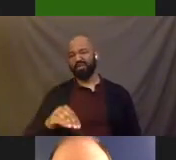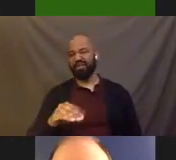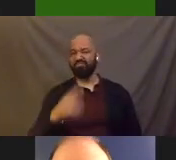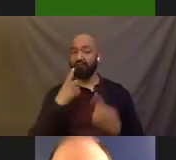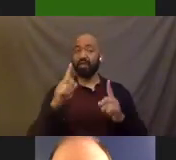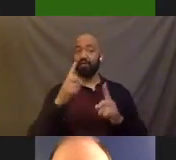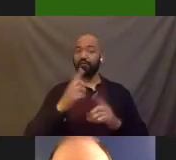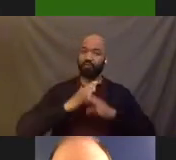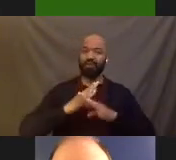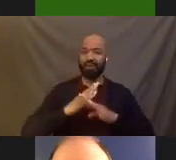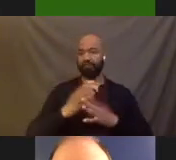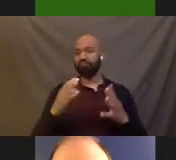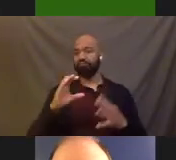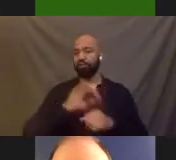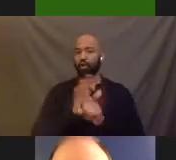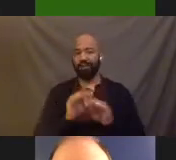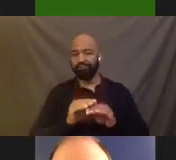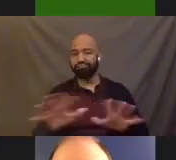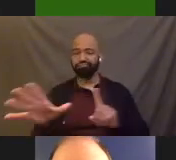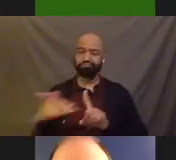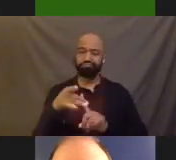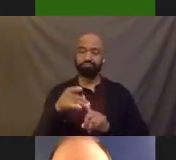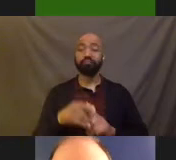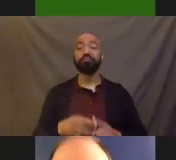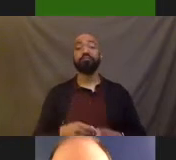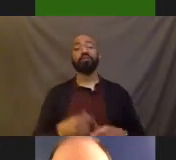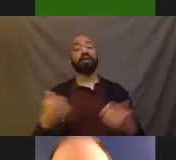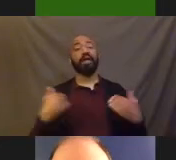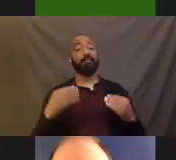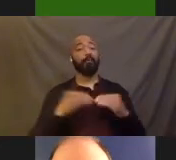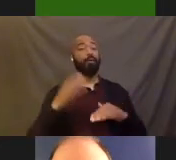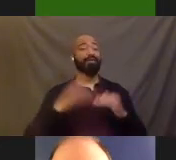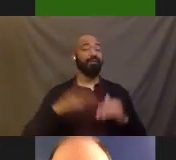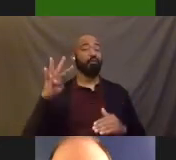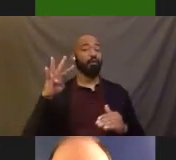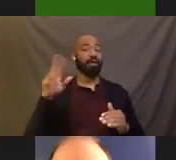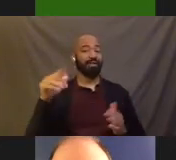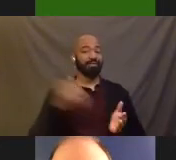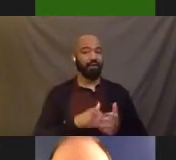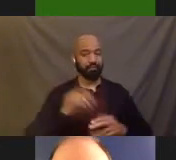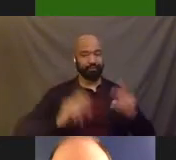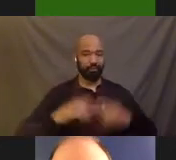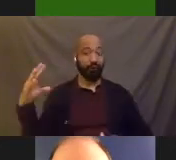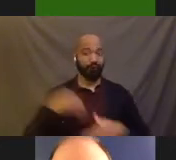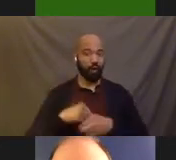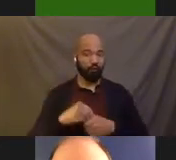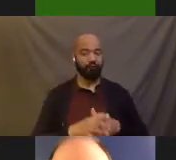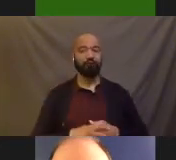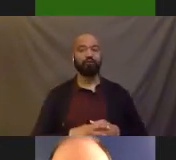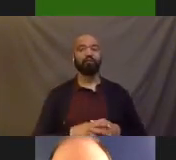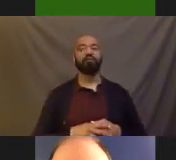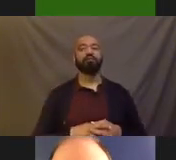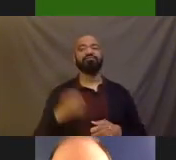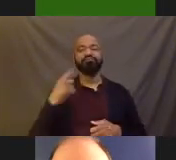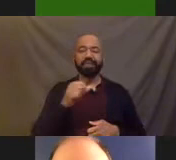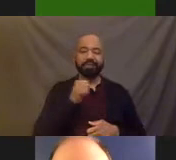COVID. This was based on one particular study with more than 43,000 people. That's important to know, just so that you know it's not, you know, a group of